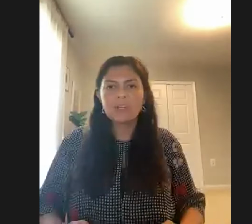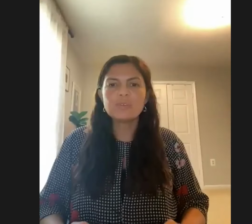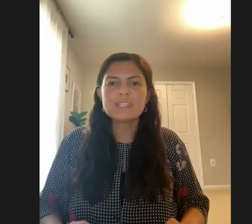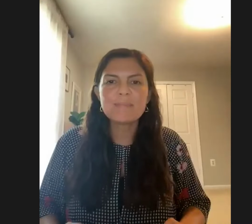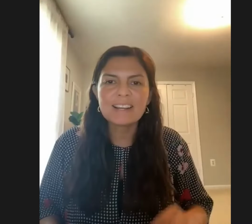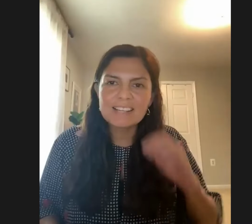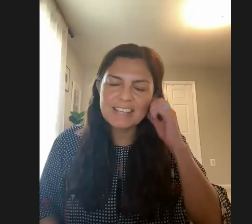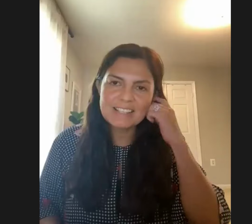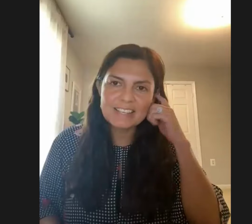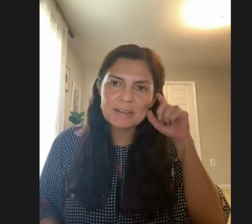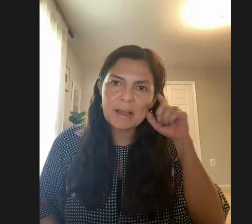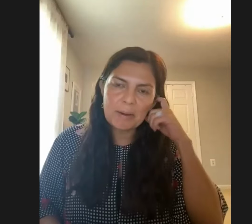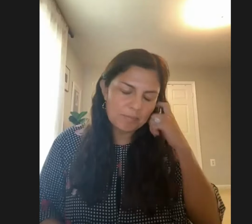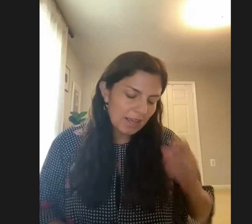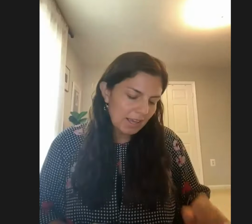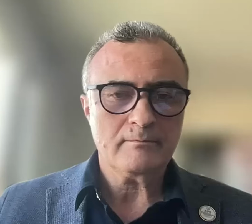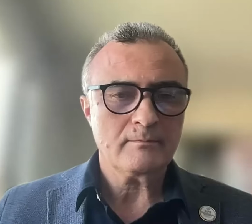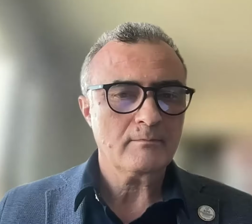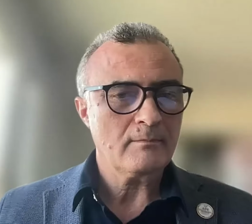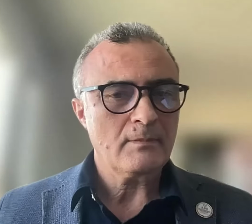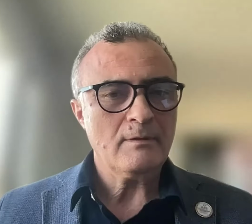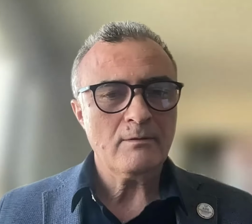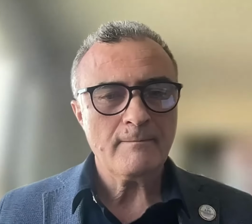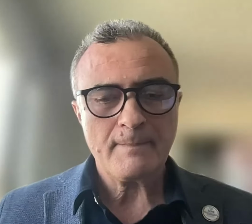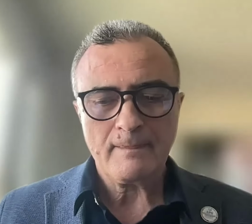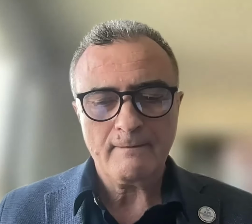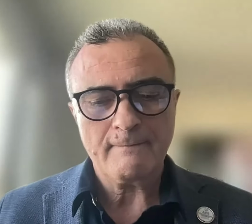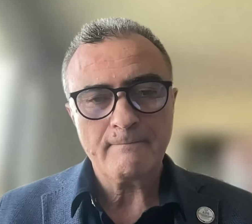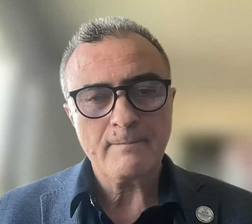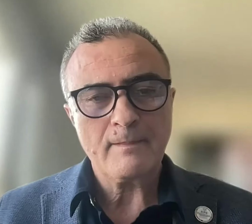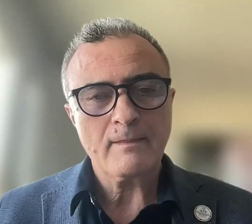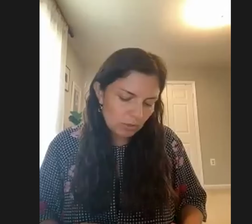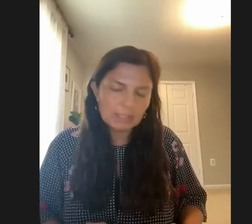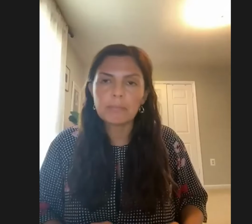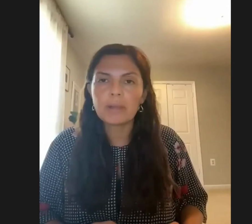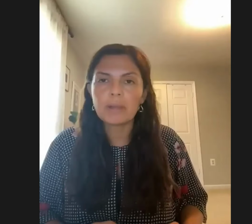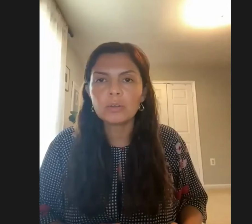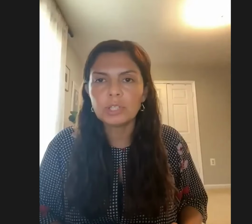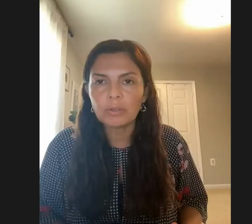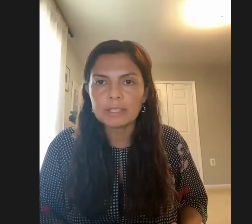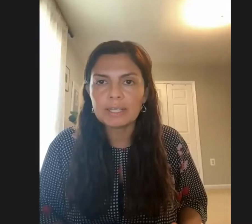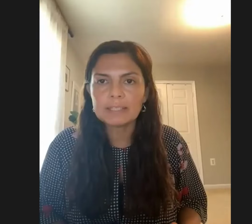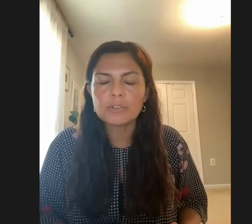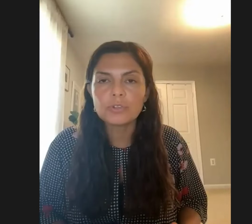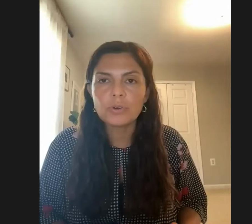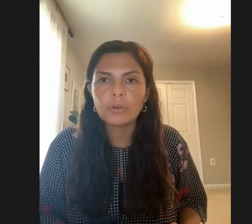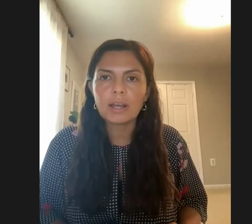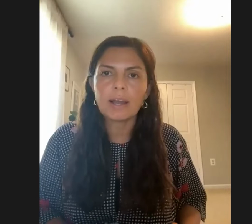Sí, Sergio, muchísimas gracias. Y, Very well, Sergio. Thank you very much. And yes, of